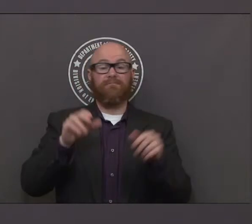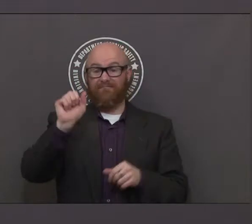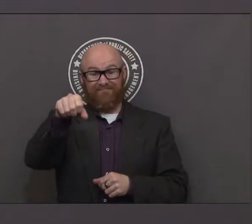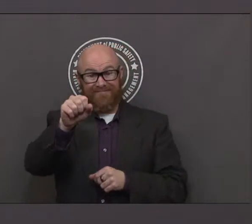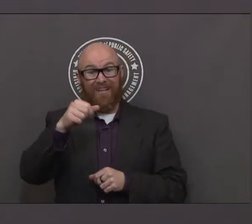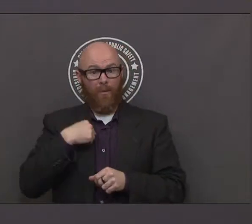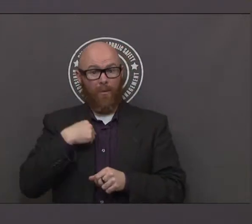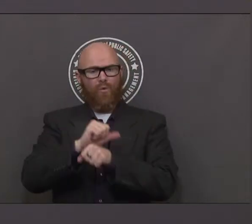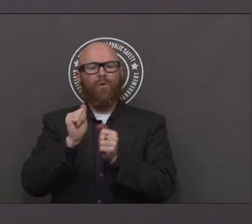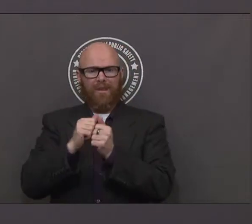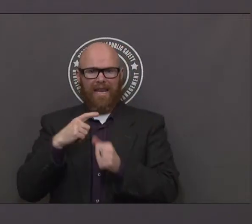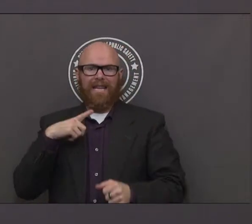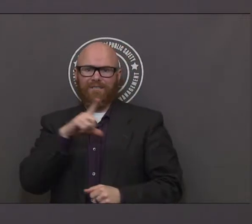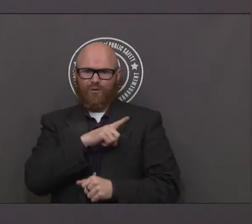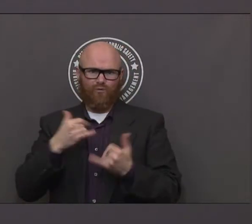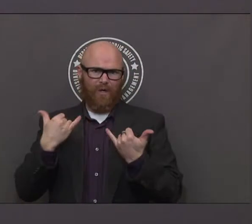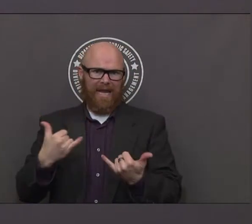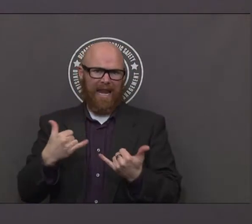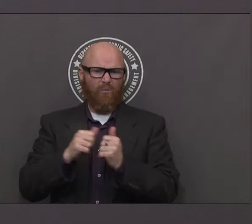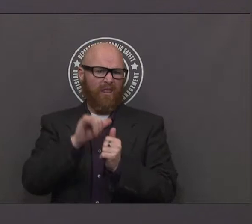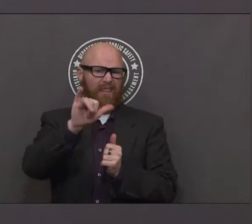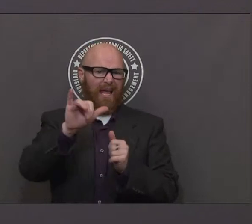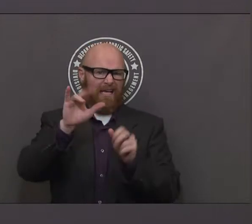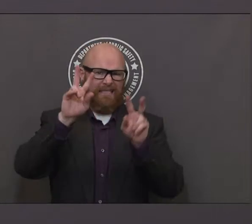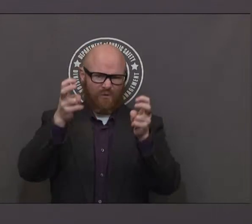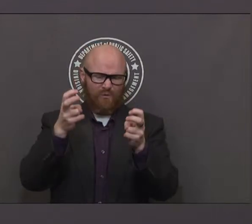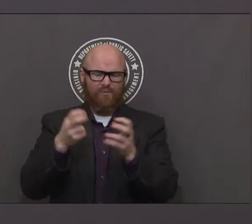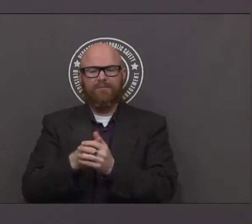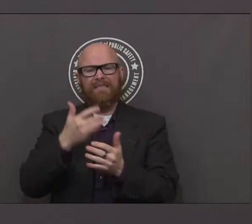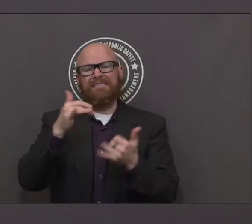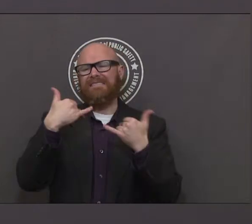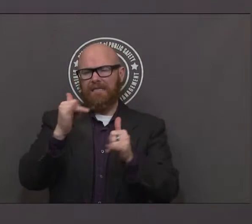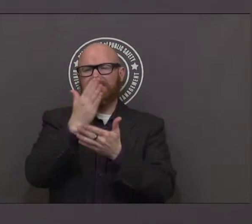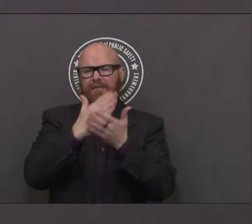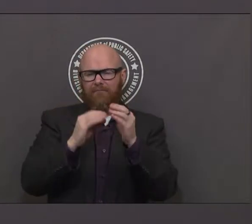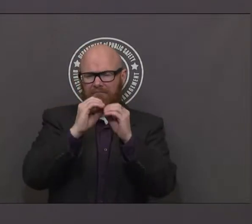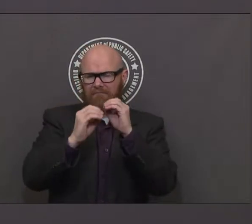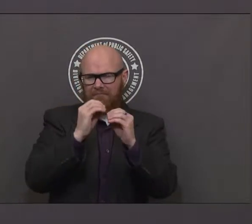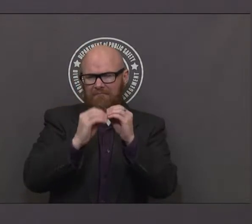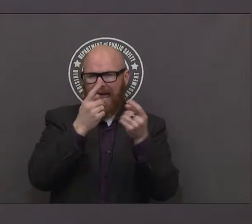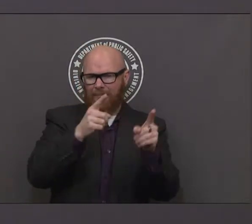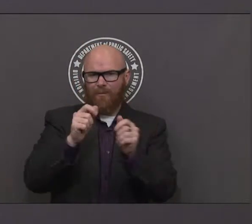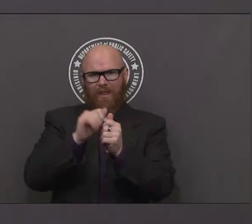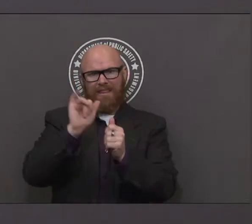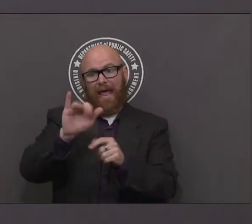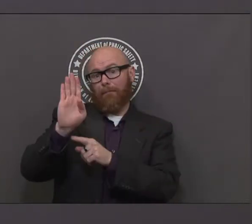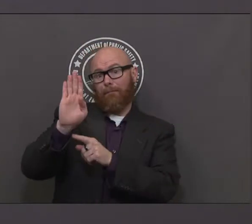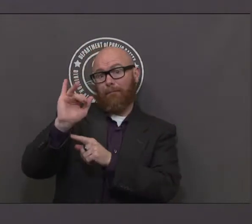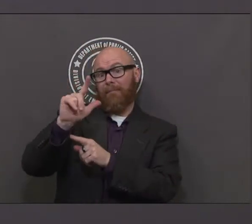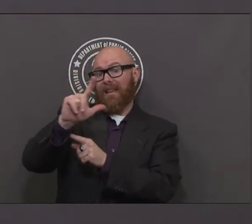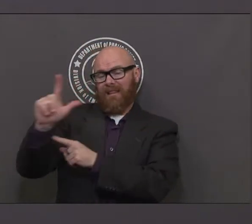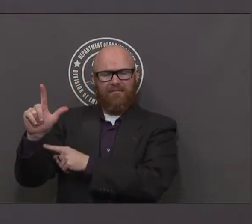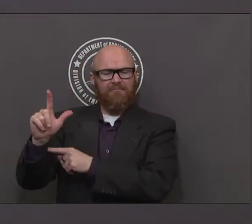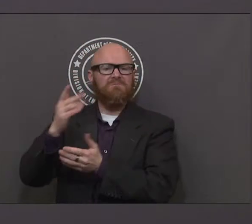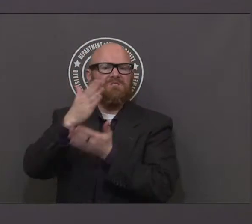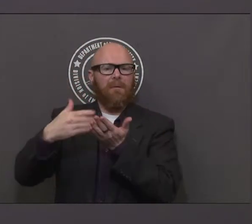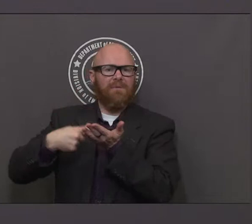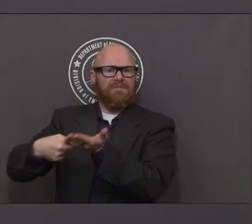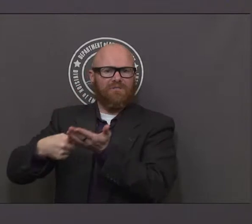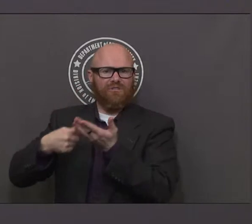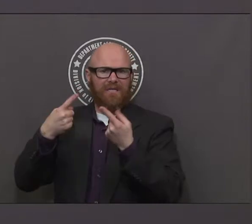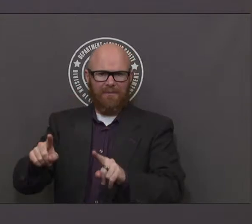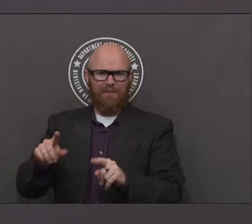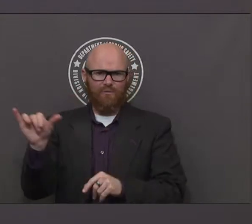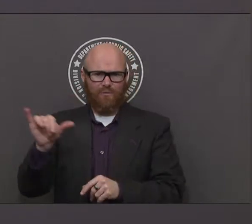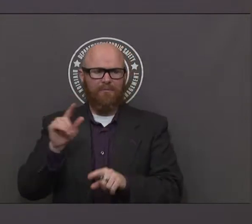with the legislature on that. There's still some refinement that is going on and some discussions behind the scene. But in